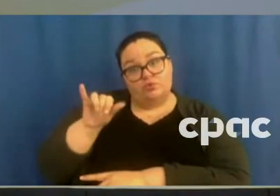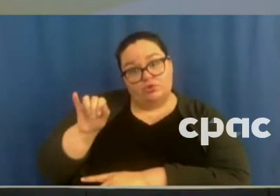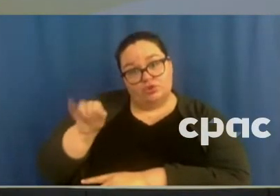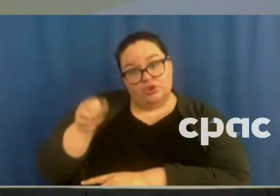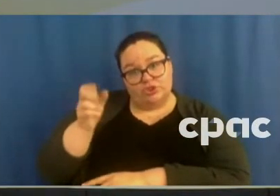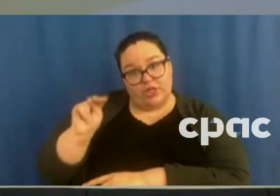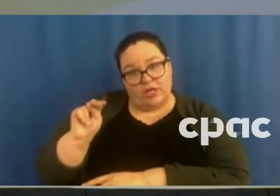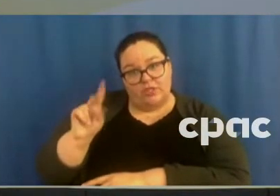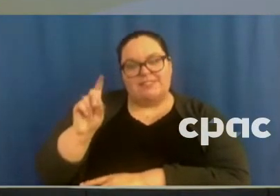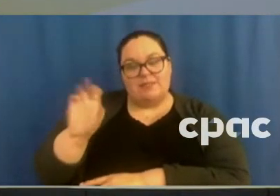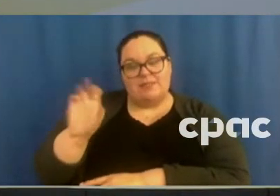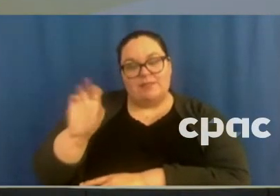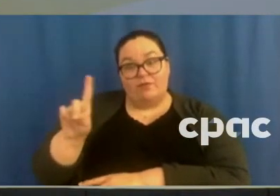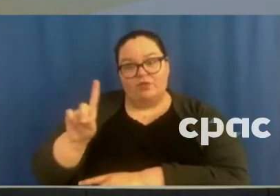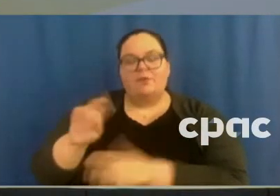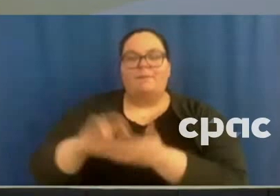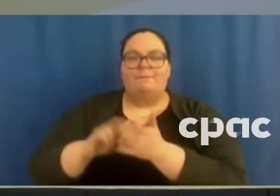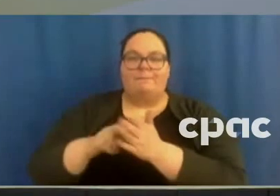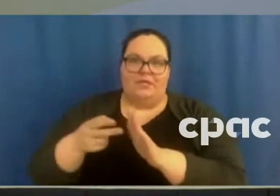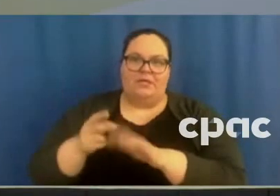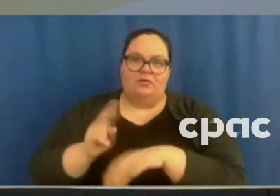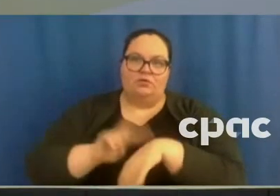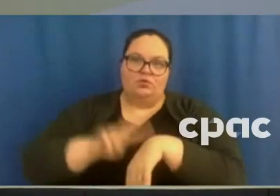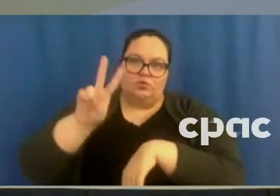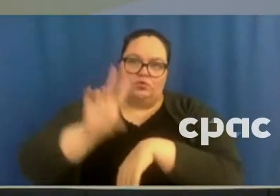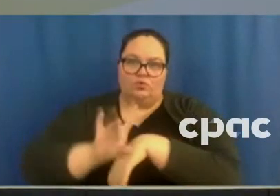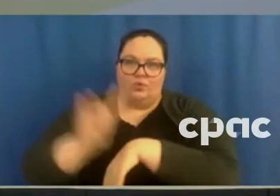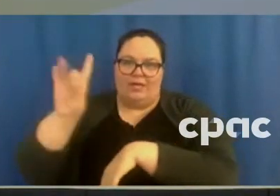should be tested between 2 p.m. and 8 p.m.